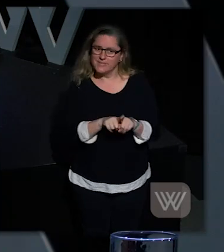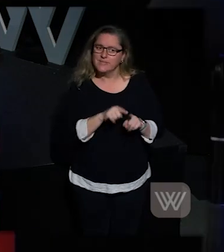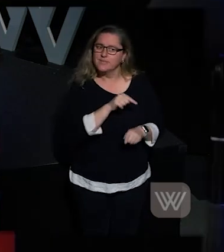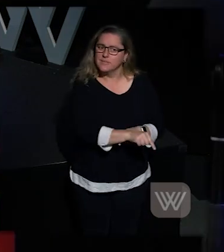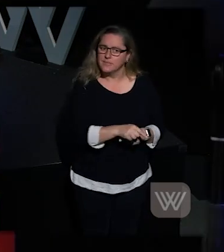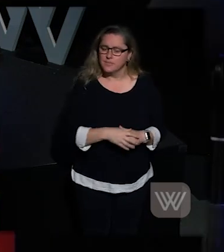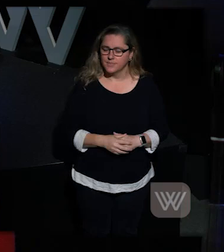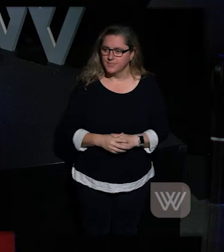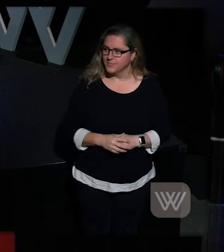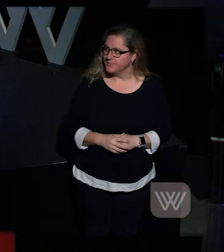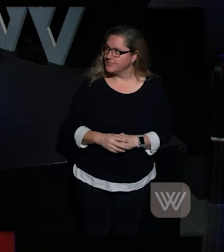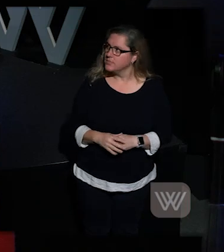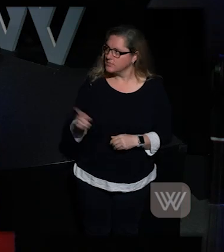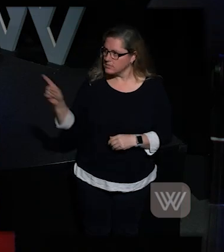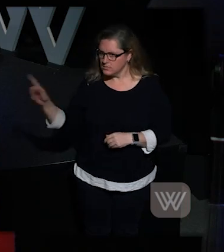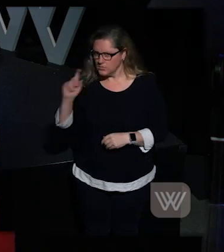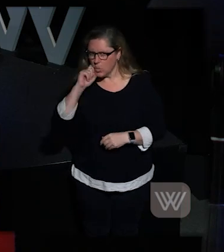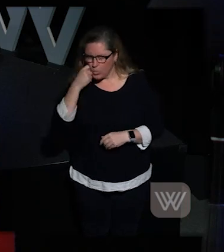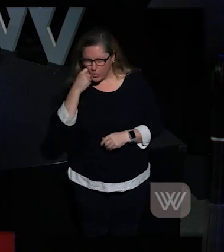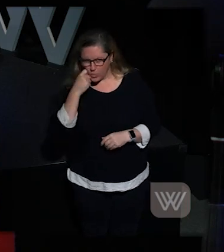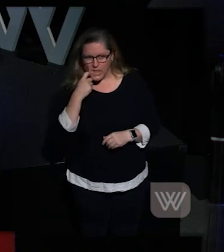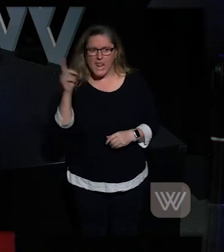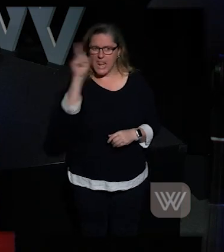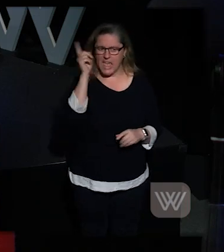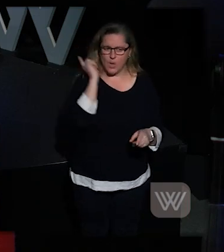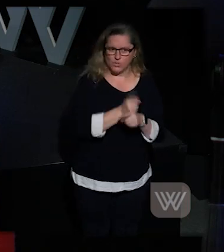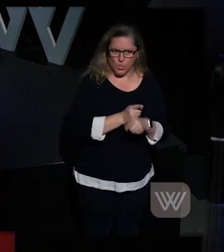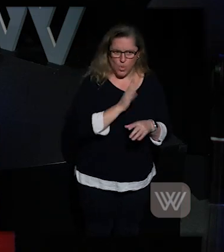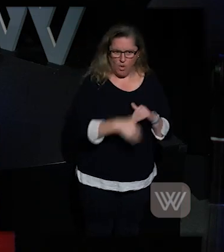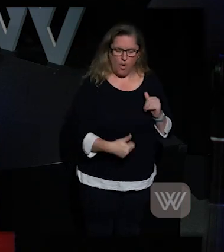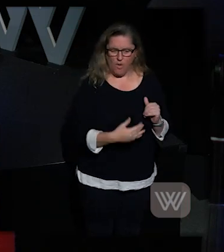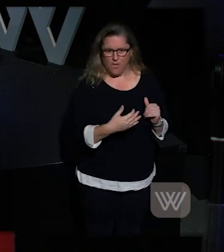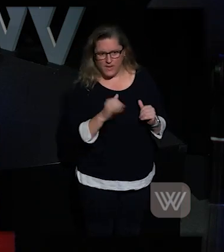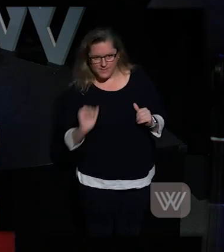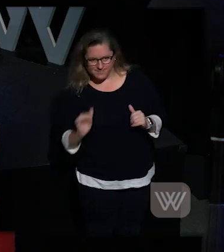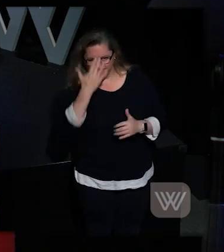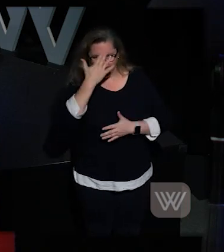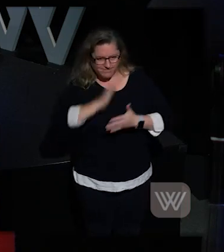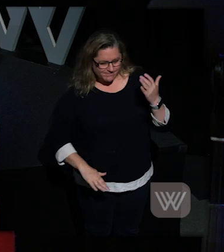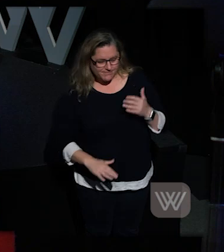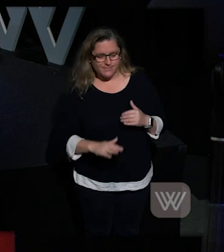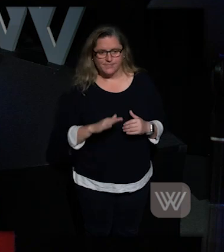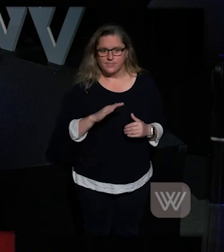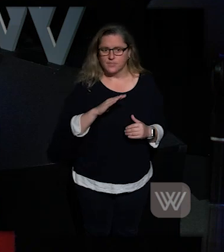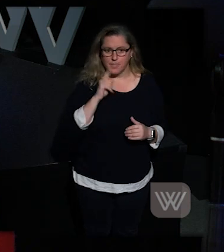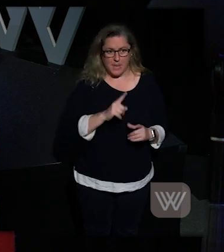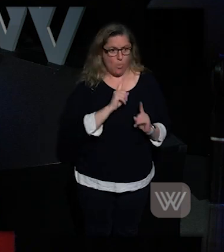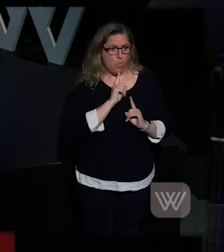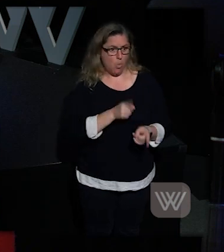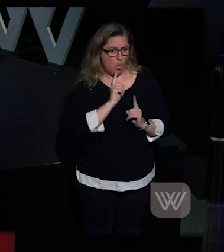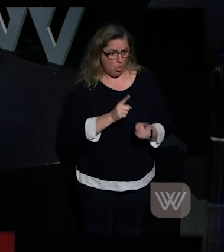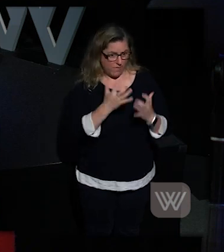And I think we're going to get into some of that darkness now, and we're going to get into some of the experiences that Ginger had. But just a quick warning